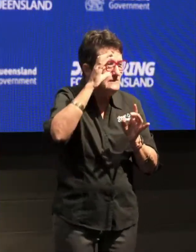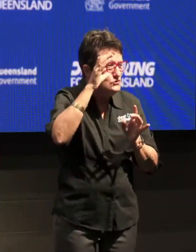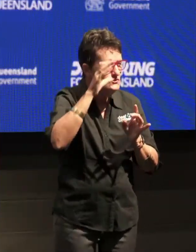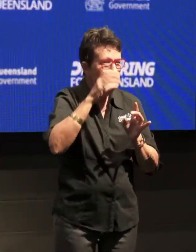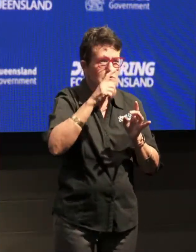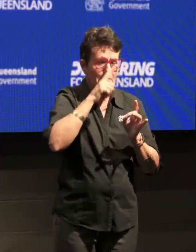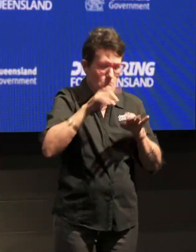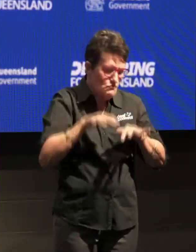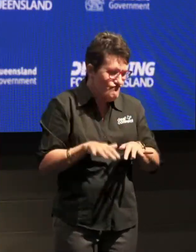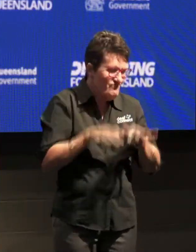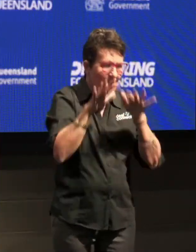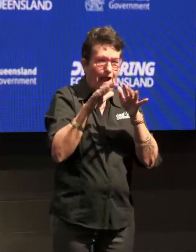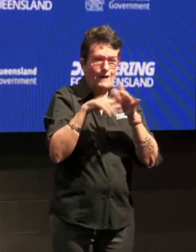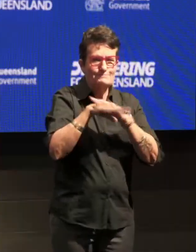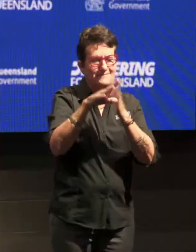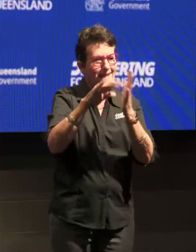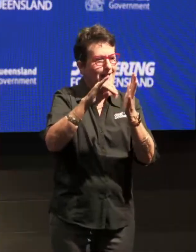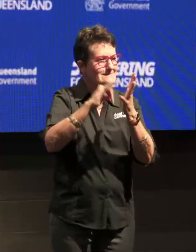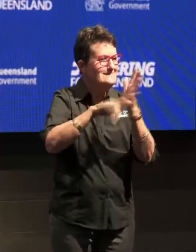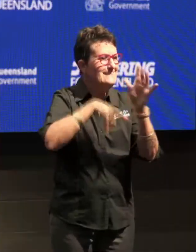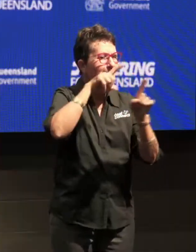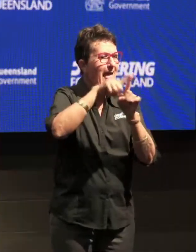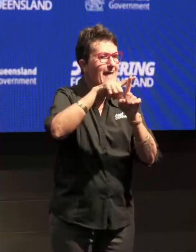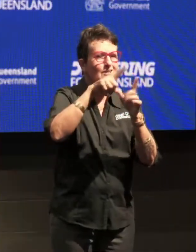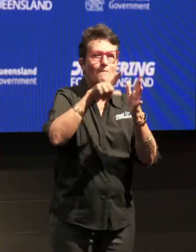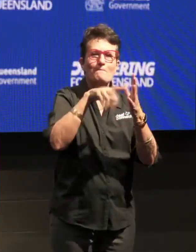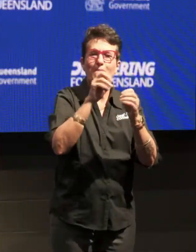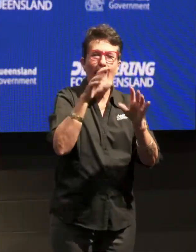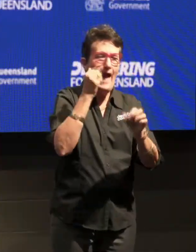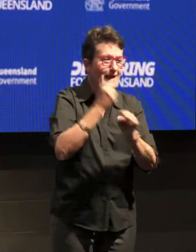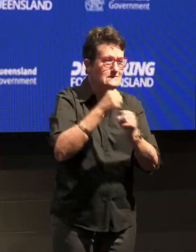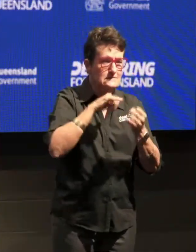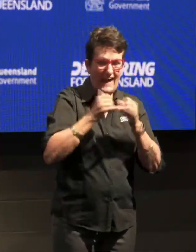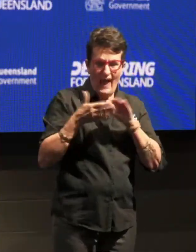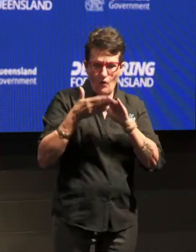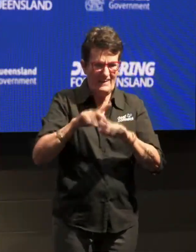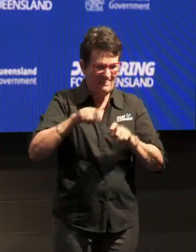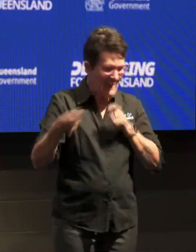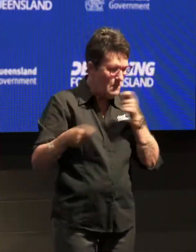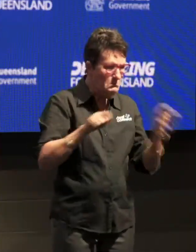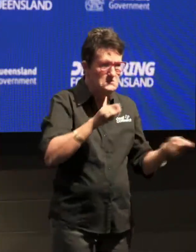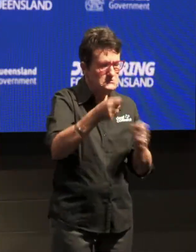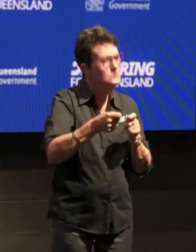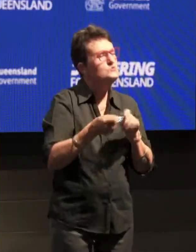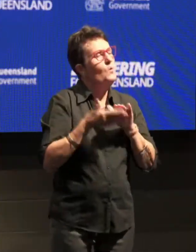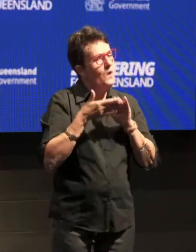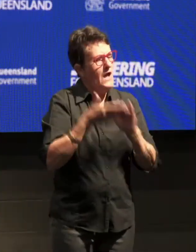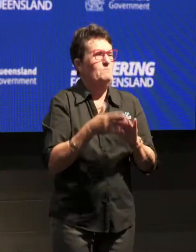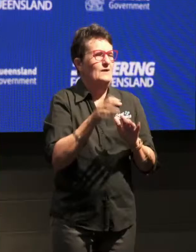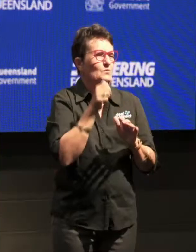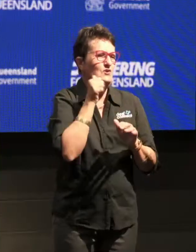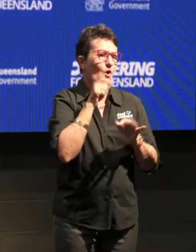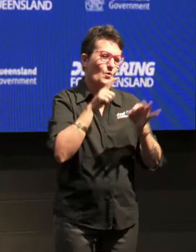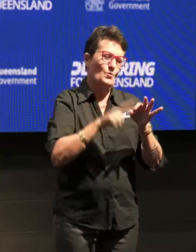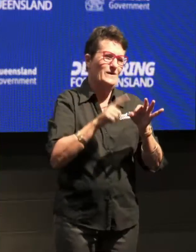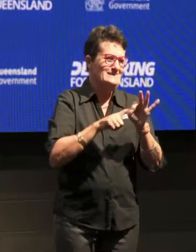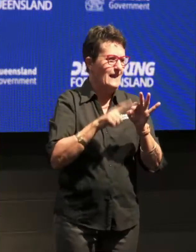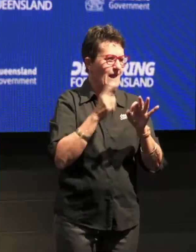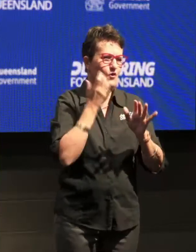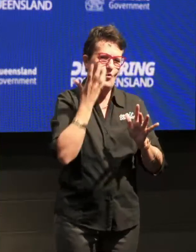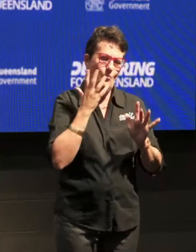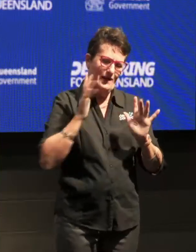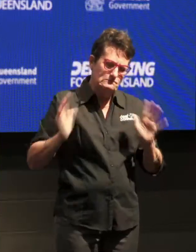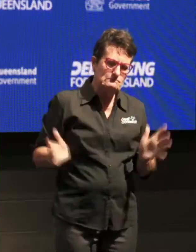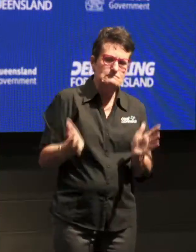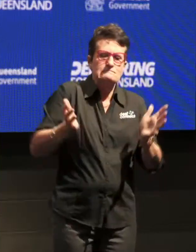people filling up sandbags. I've heard the stories. In many cases, it's for neighbours, and that shows everything you need to know about people, how they rally in an event